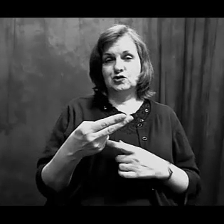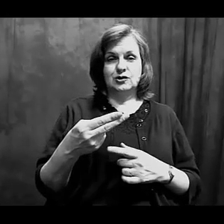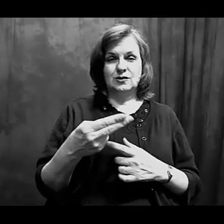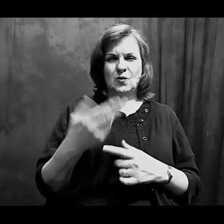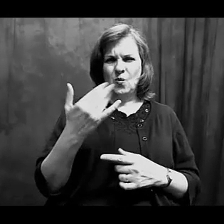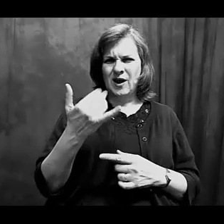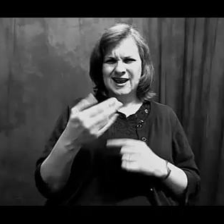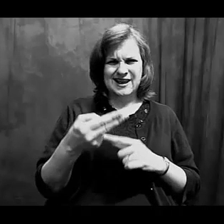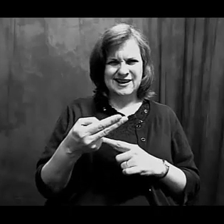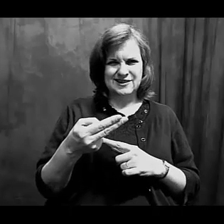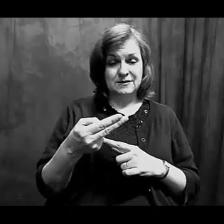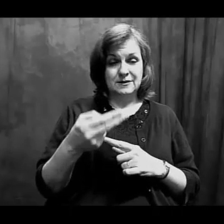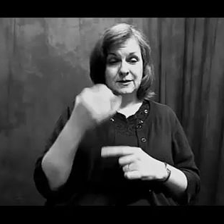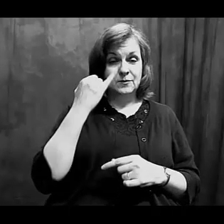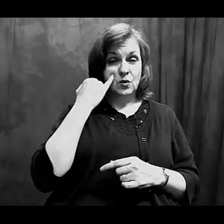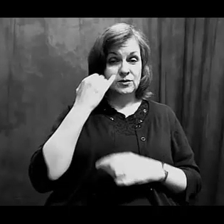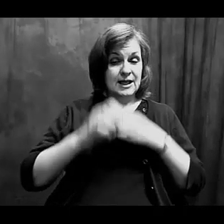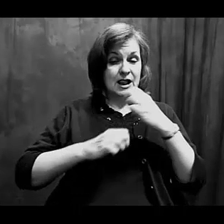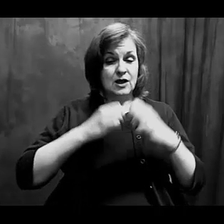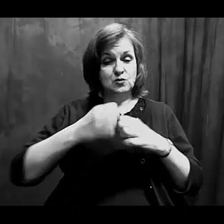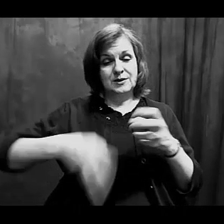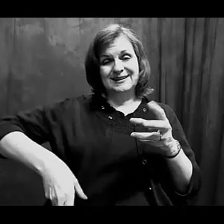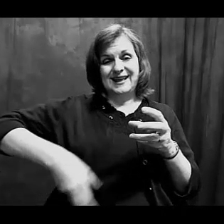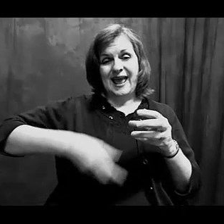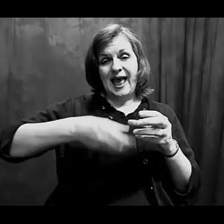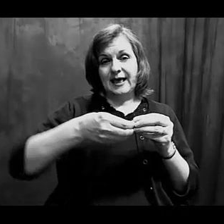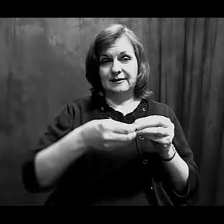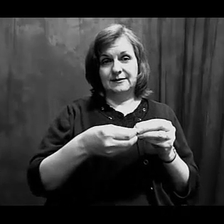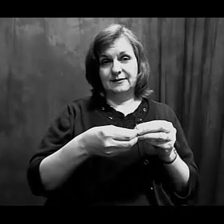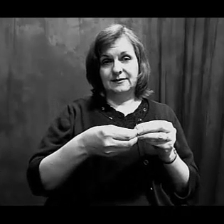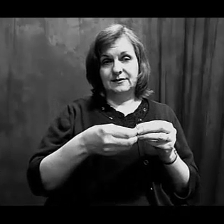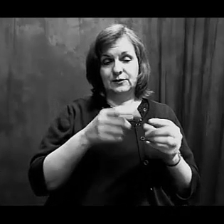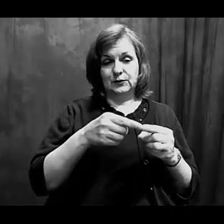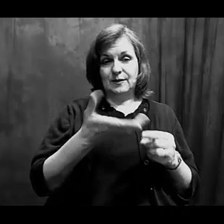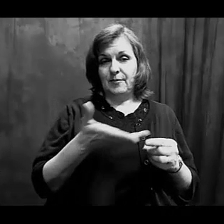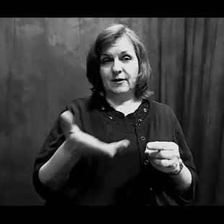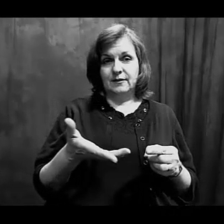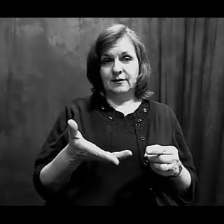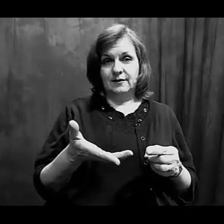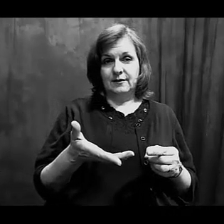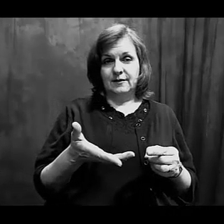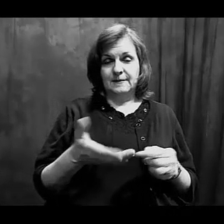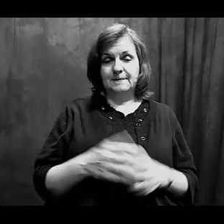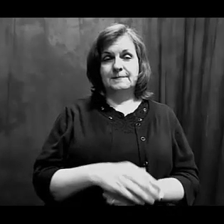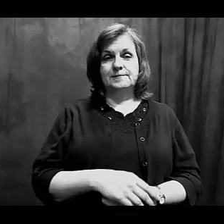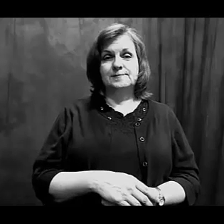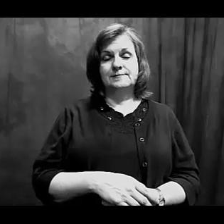NADH. Why this H? We said if you add electrons,